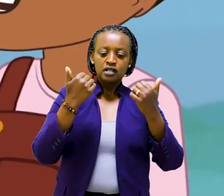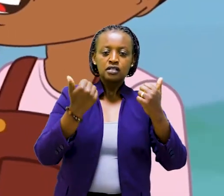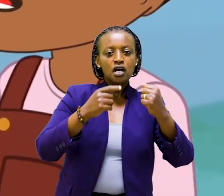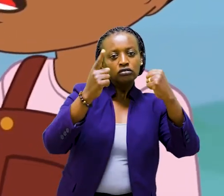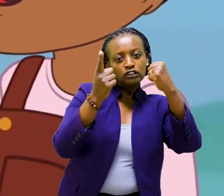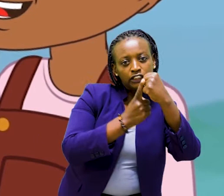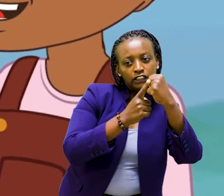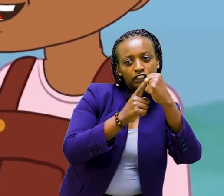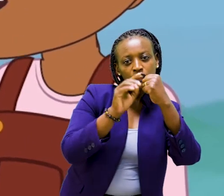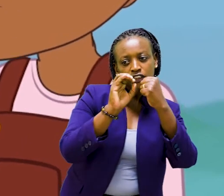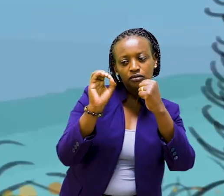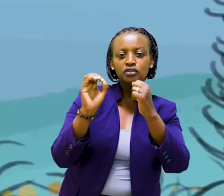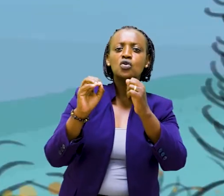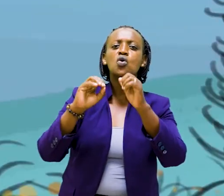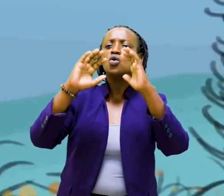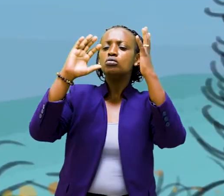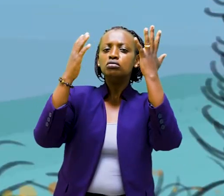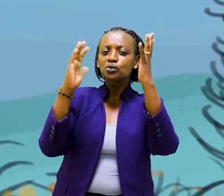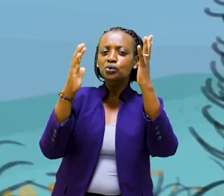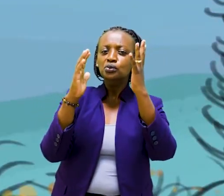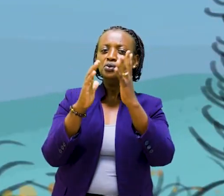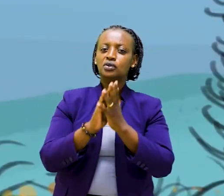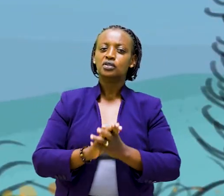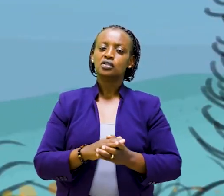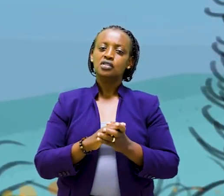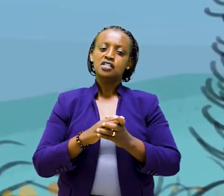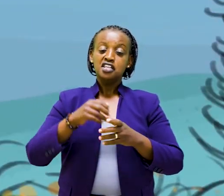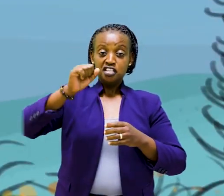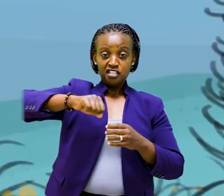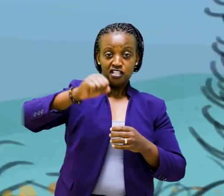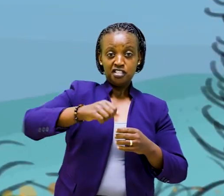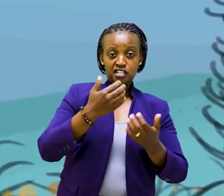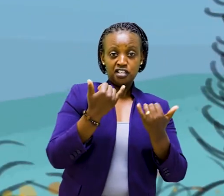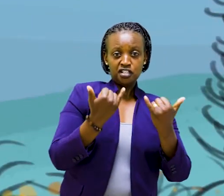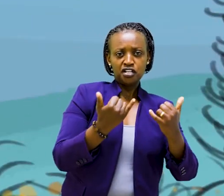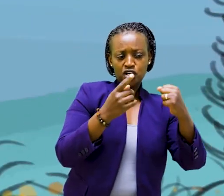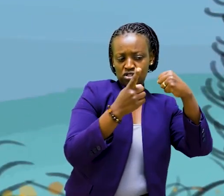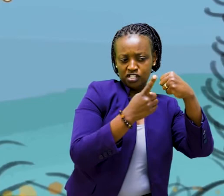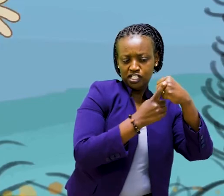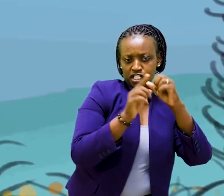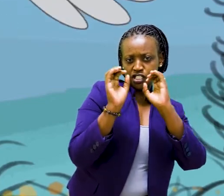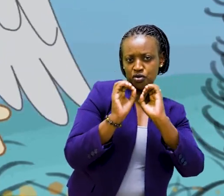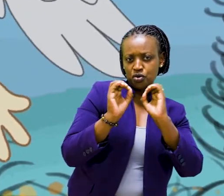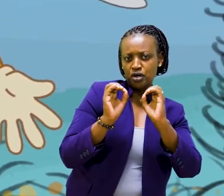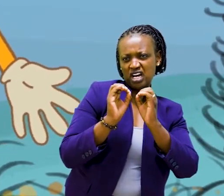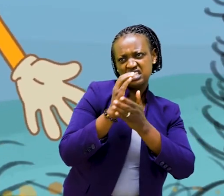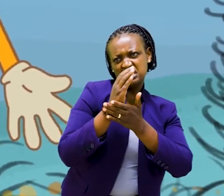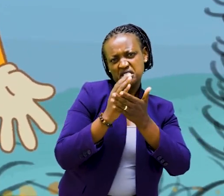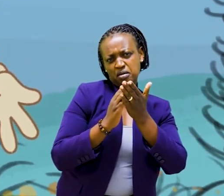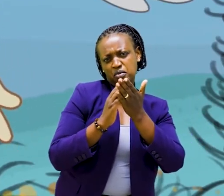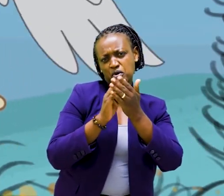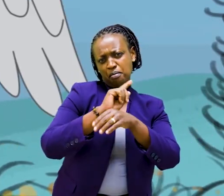It is still 6. Very good, Mwiza. Yes, it is still 6 and